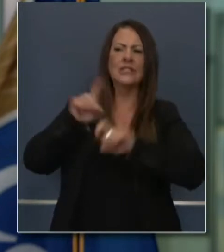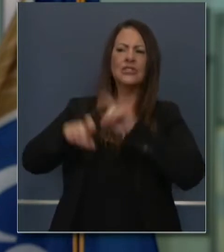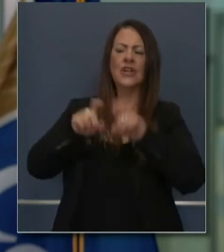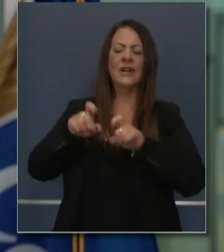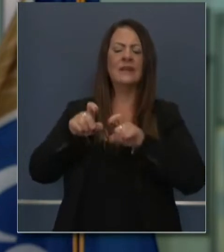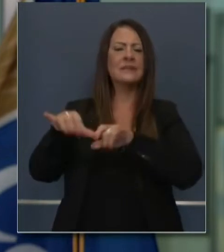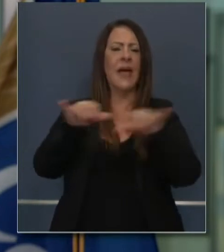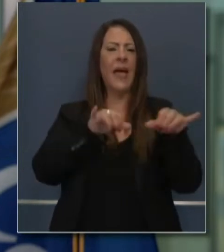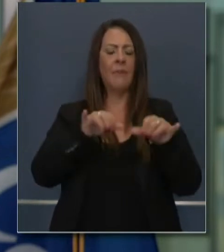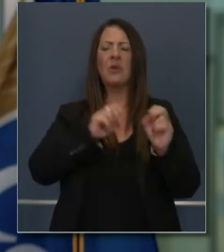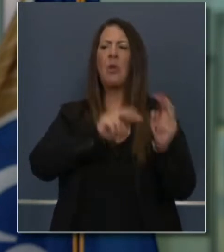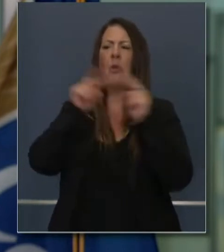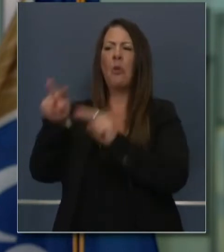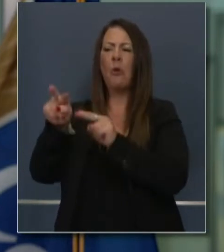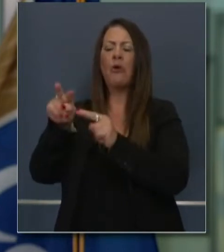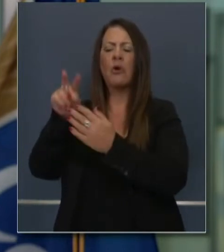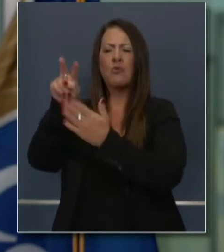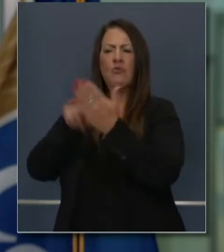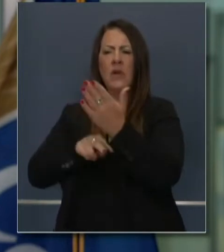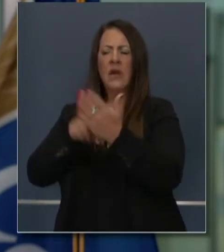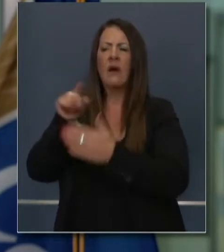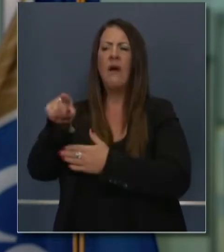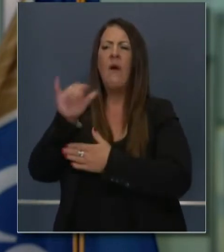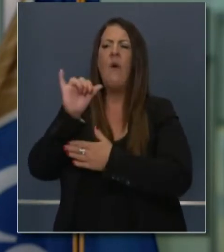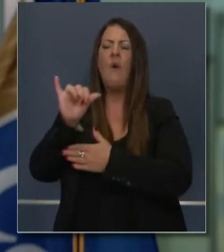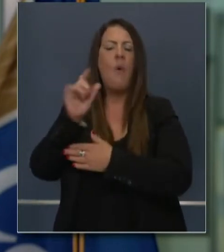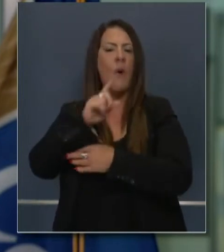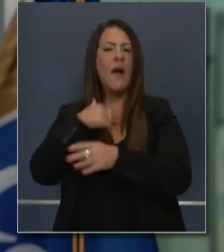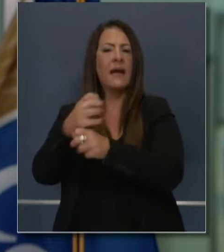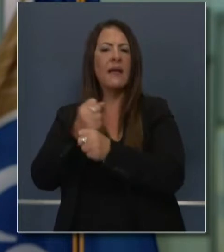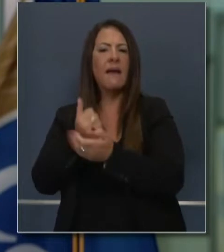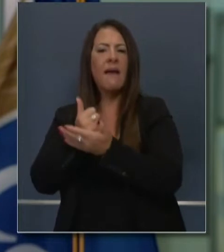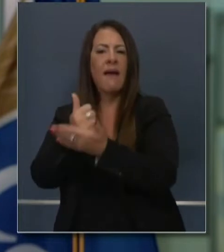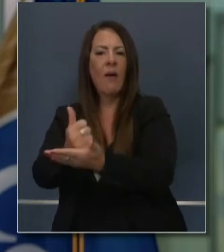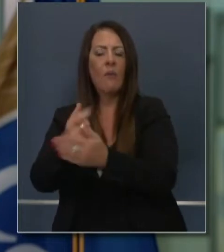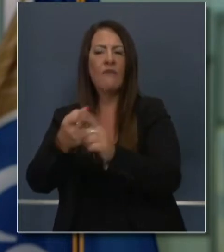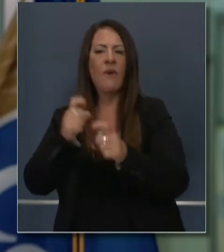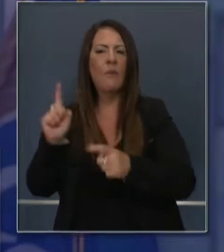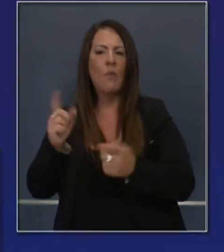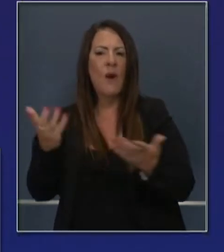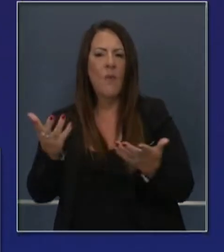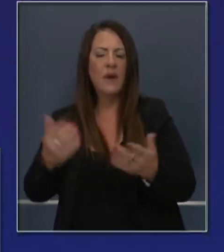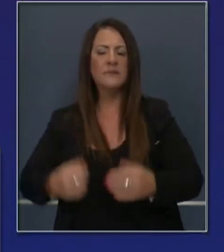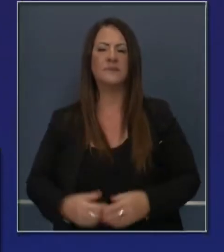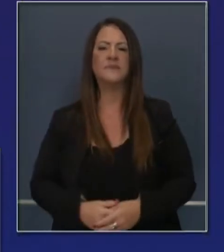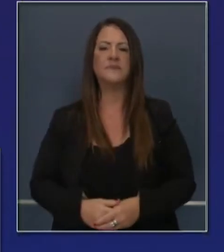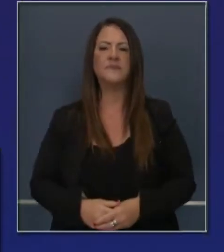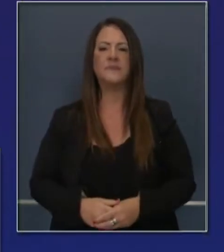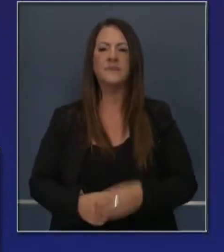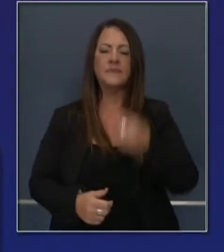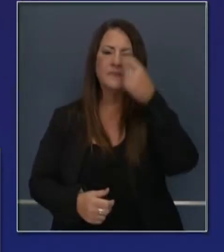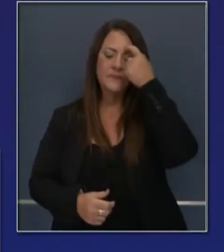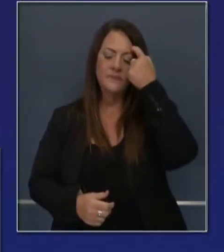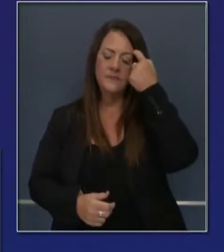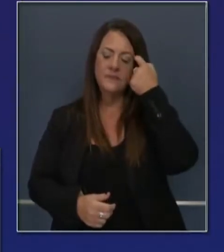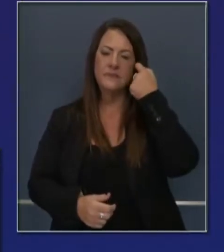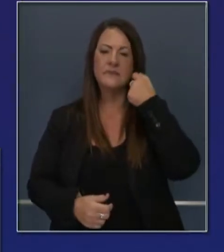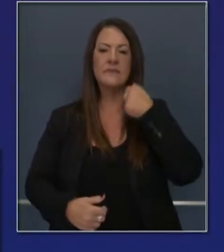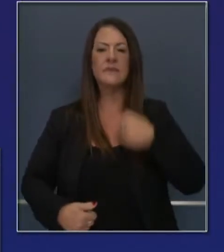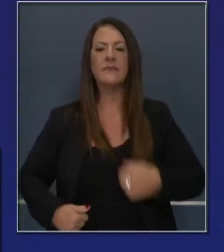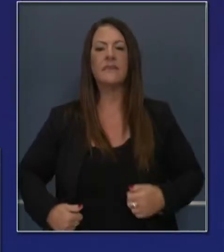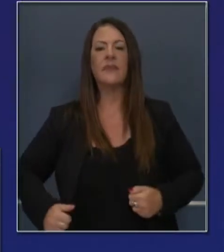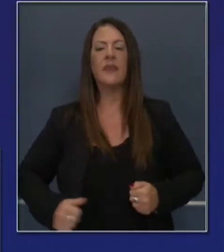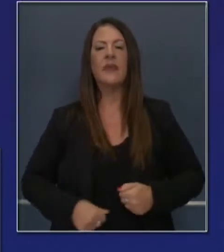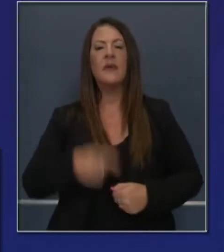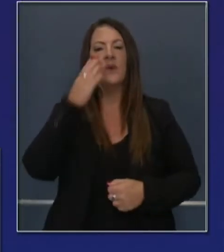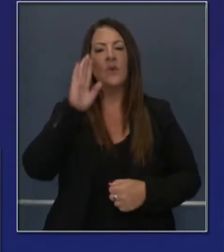so that you can get a real concrete response during this very anxious time. But I want to lead with this.